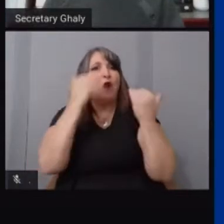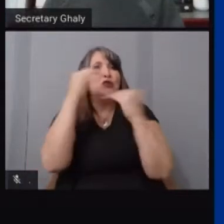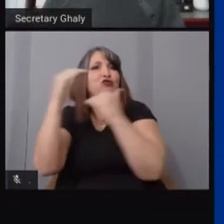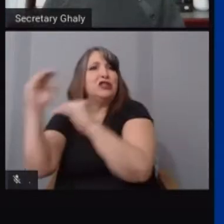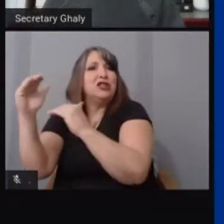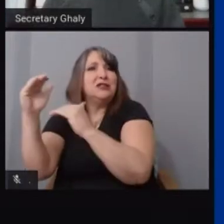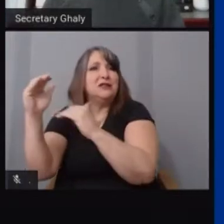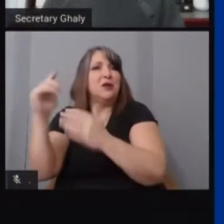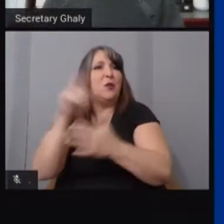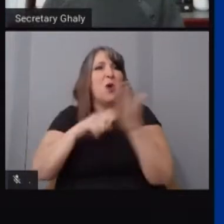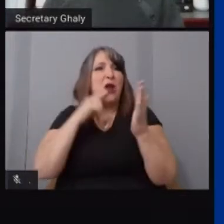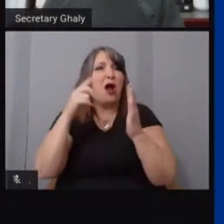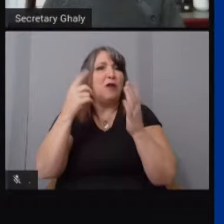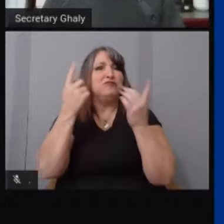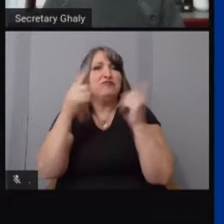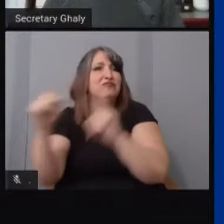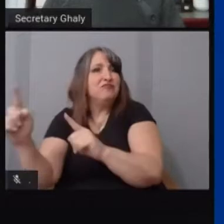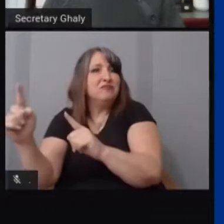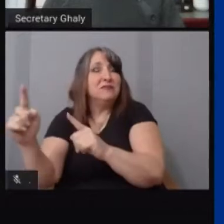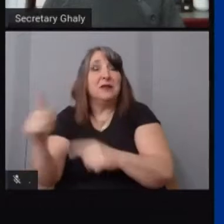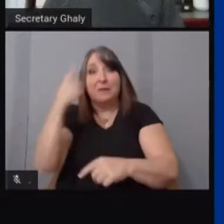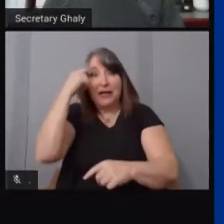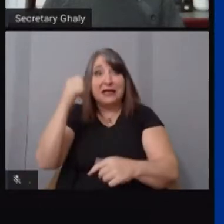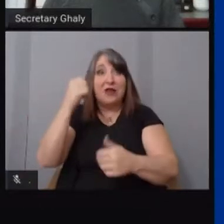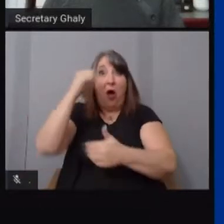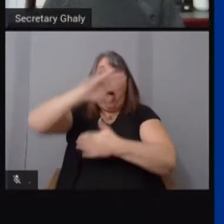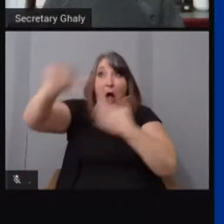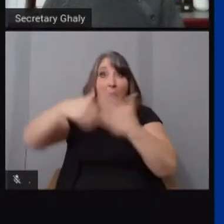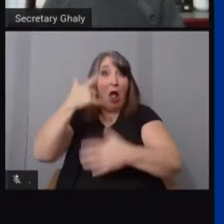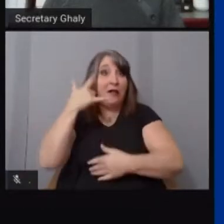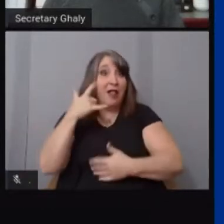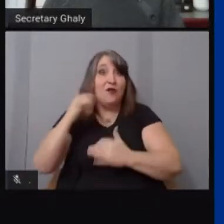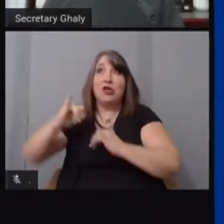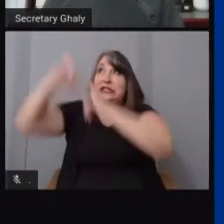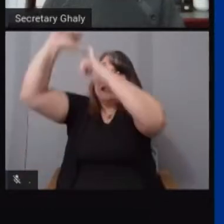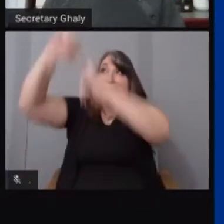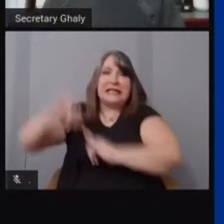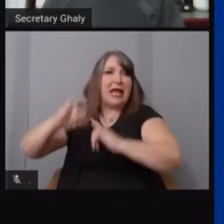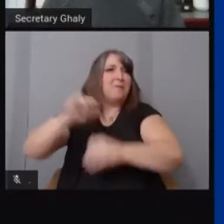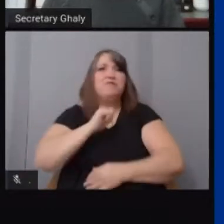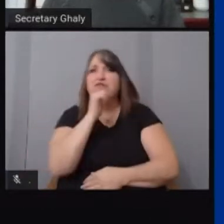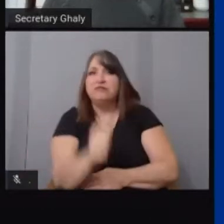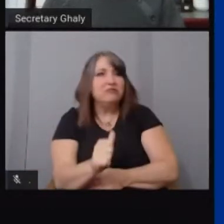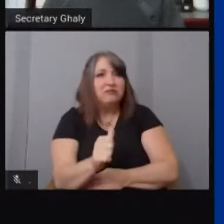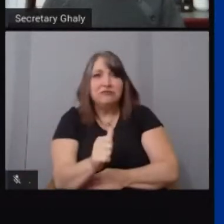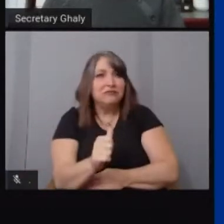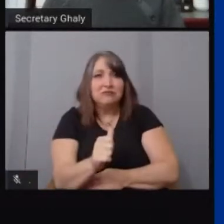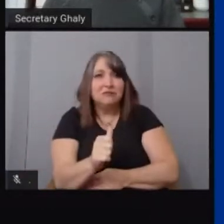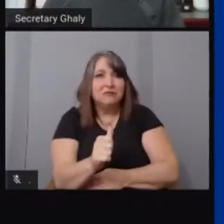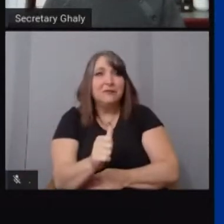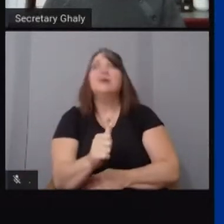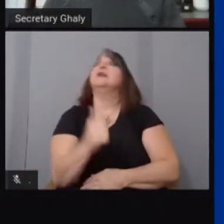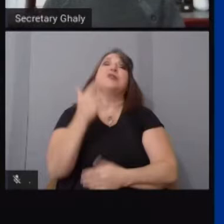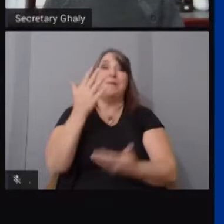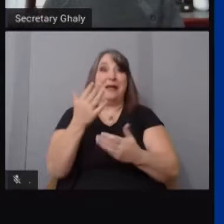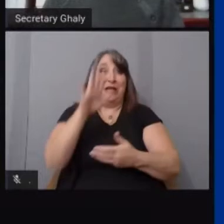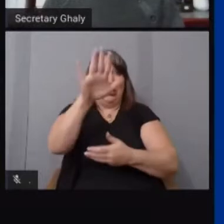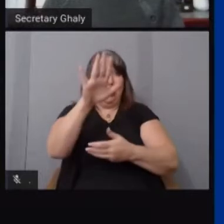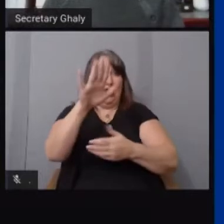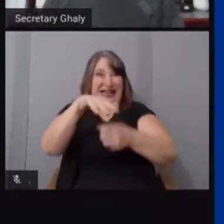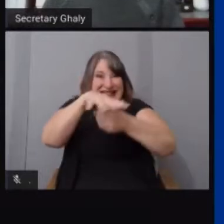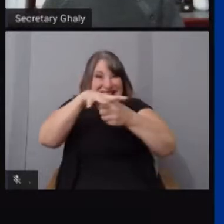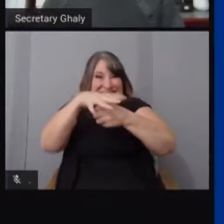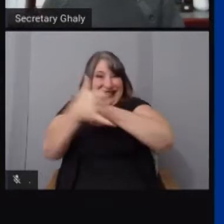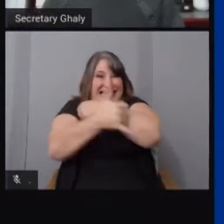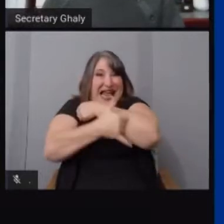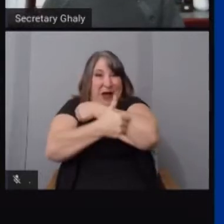county, not every area of California is experiencing COVID in the same way. And you may have local restrictions